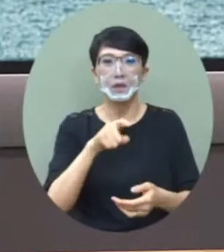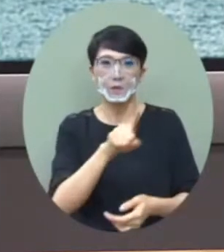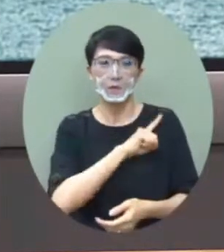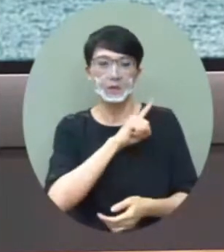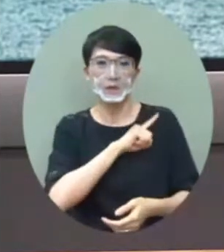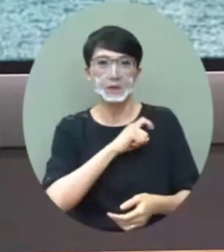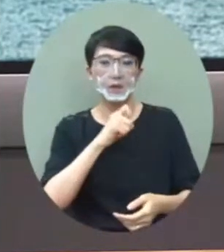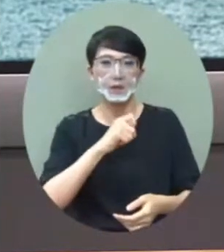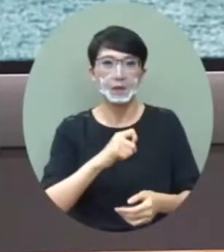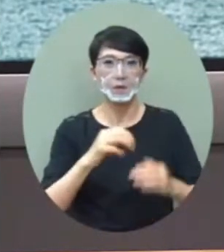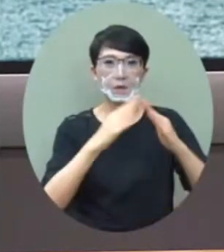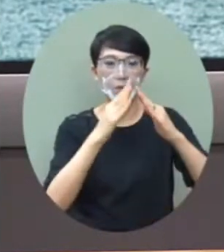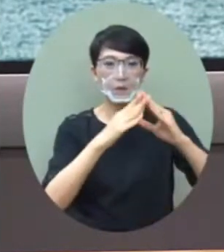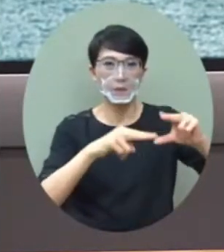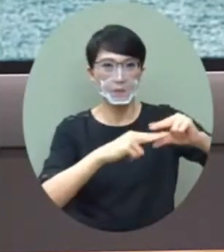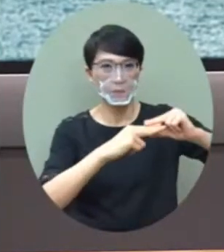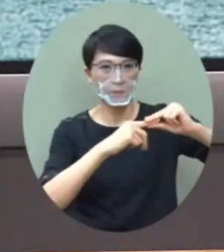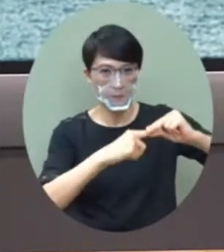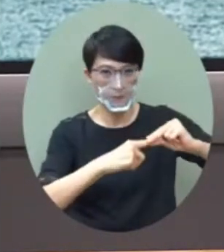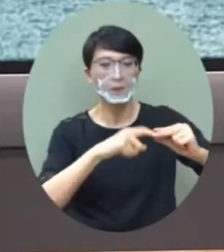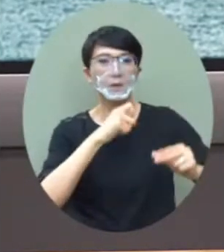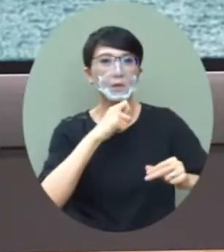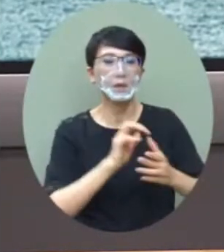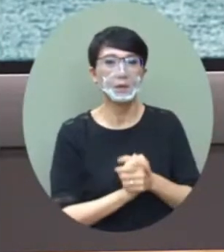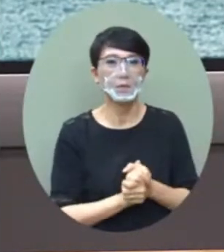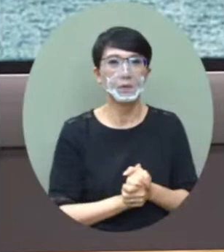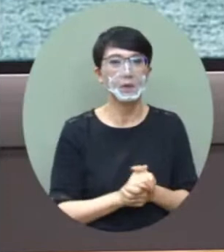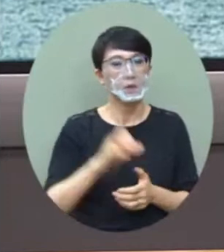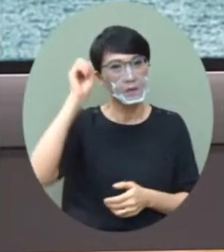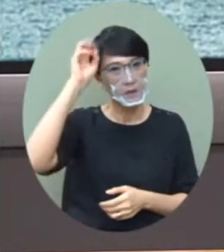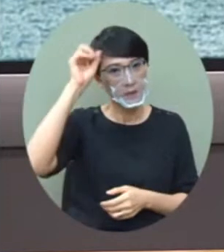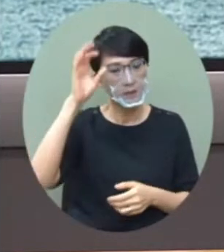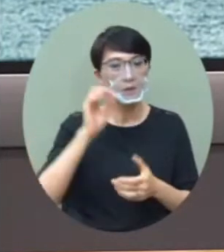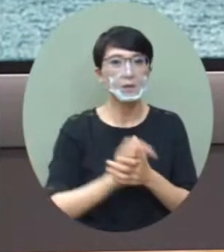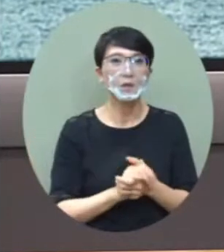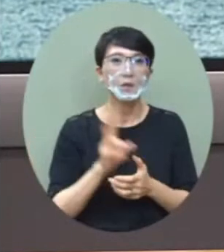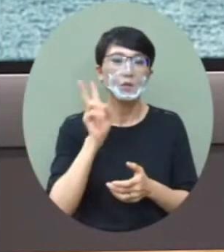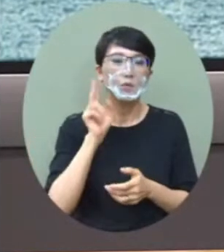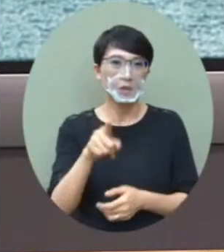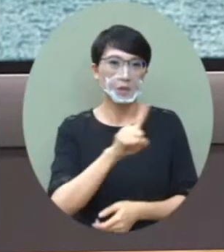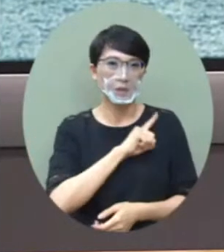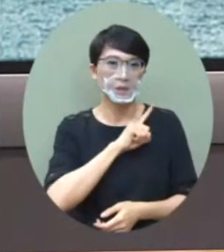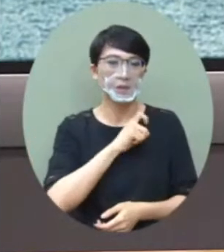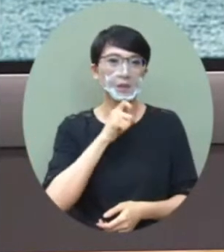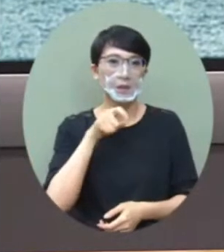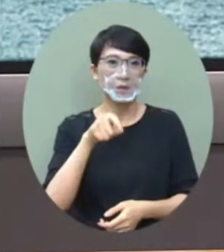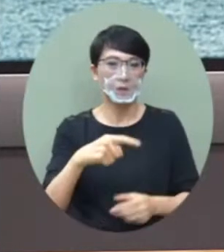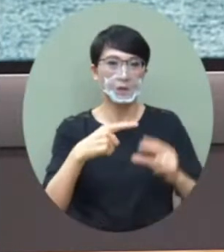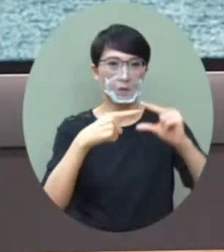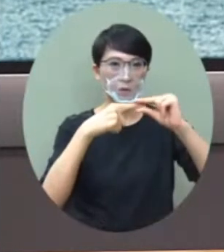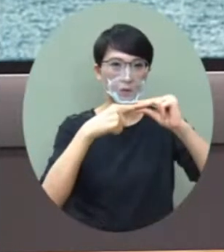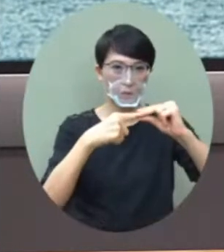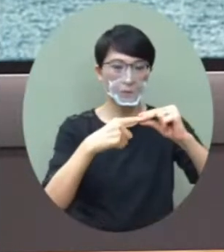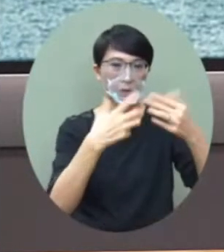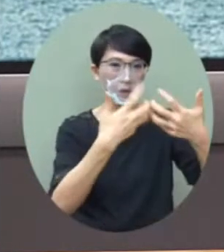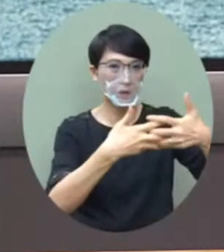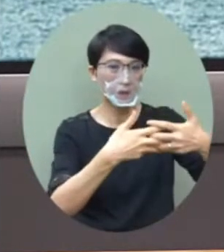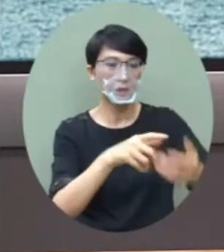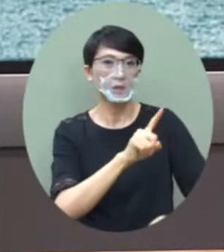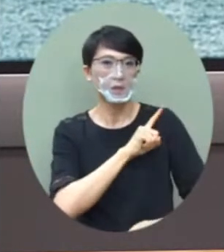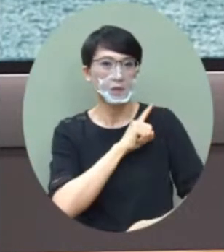instrument may give them different readings, and I think the same applies to oximeters. Now, if you have your